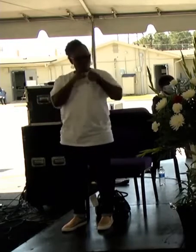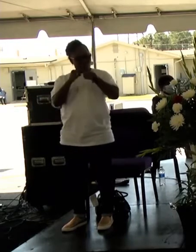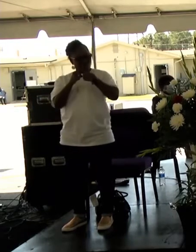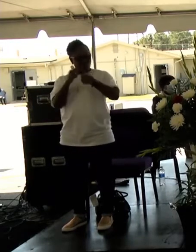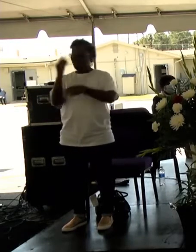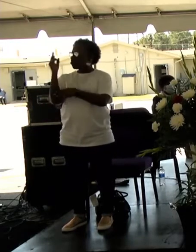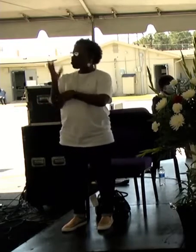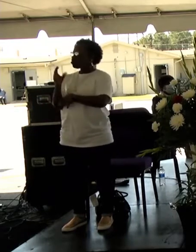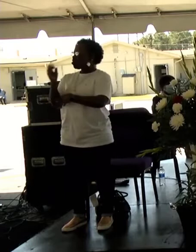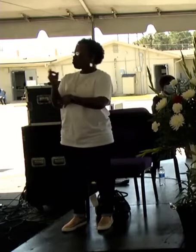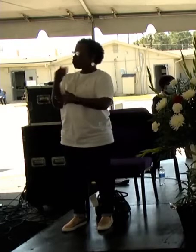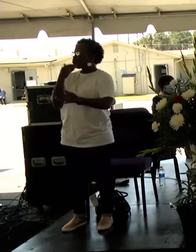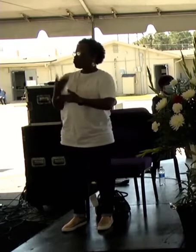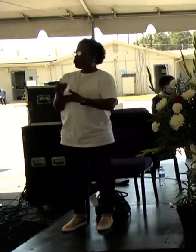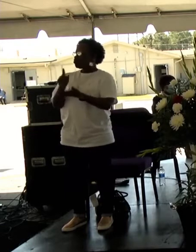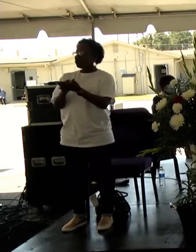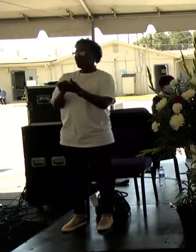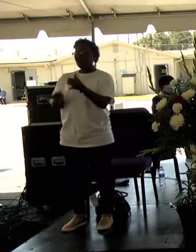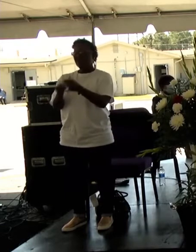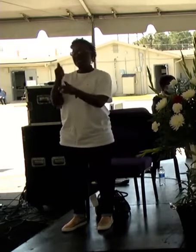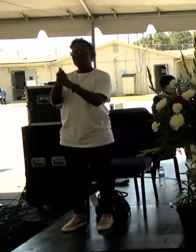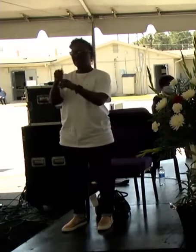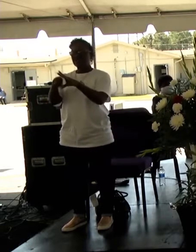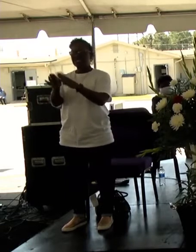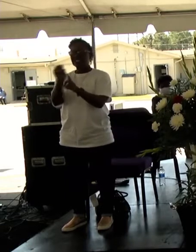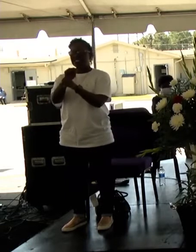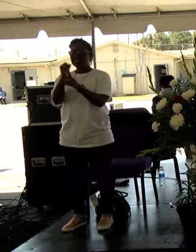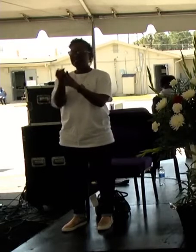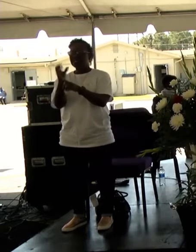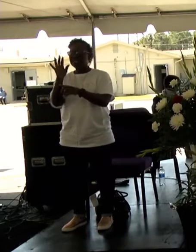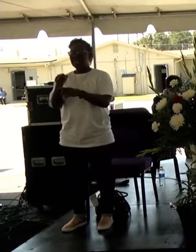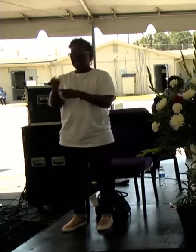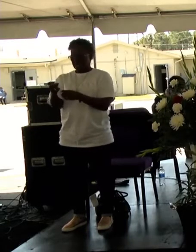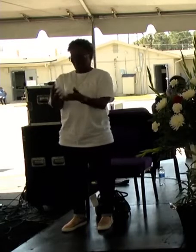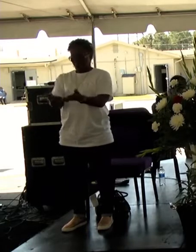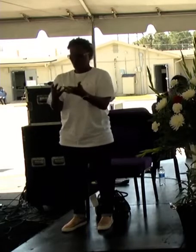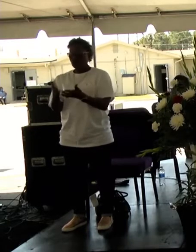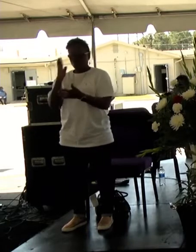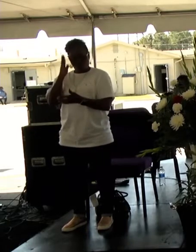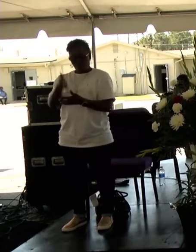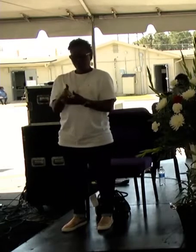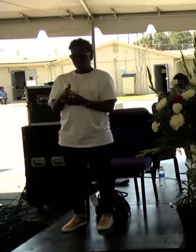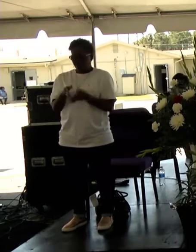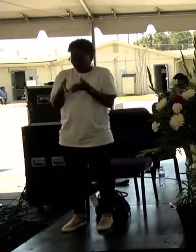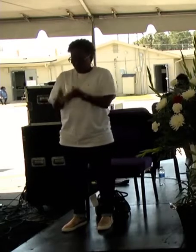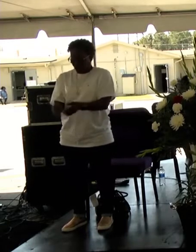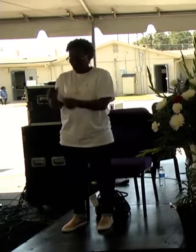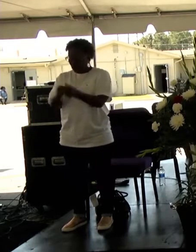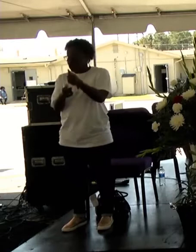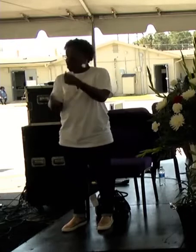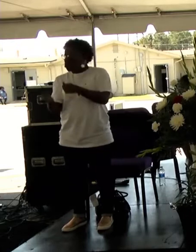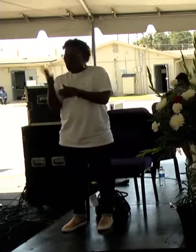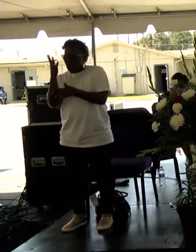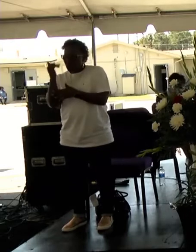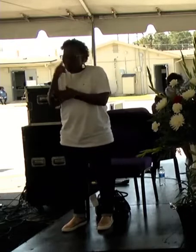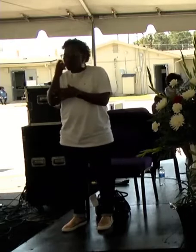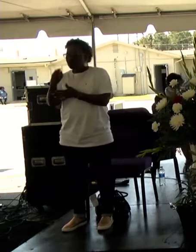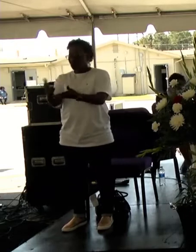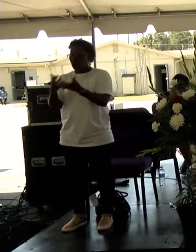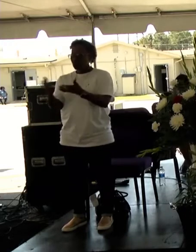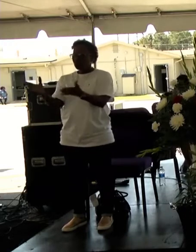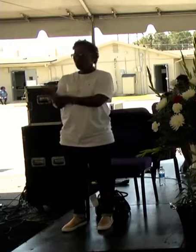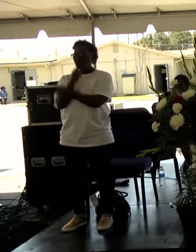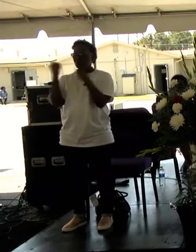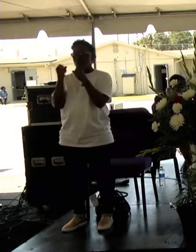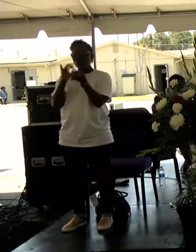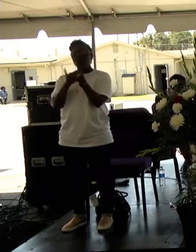preacher of the gospel, and he finds himself in a situation where he's willing to lose everything just to be able to win